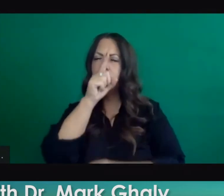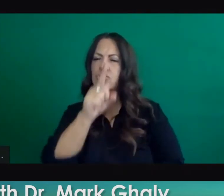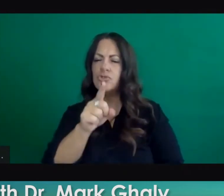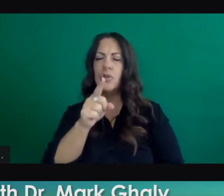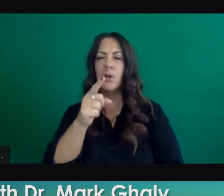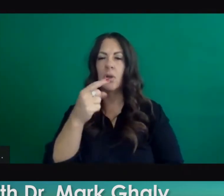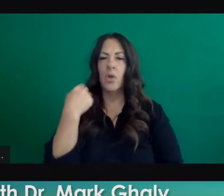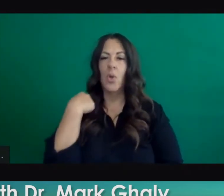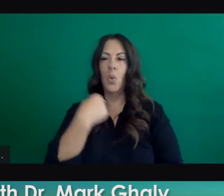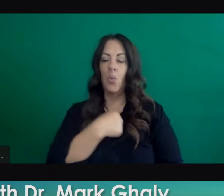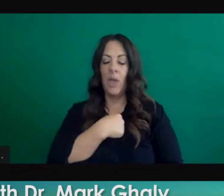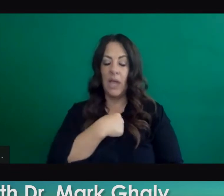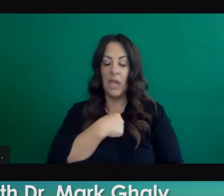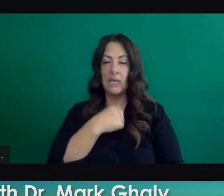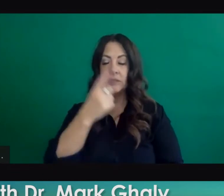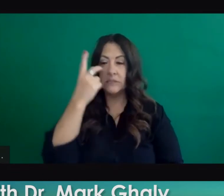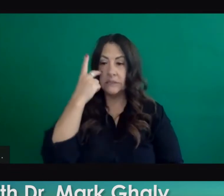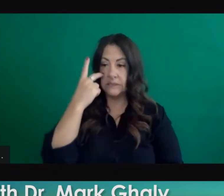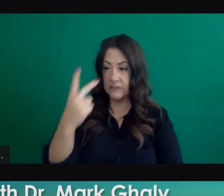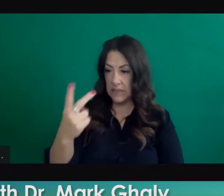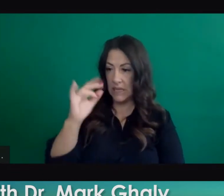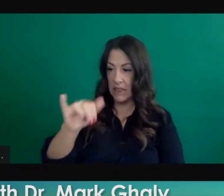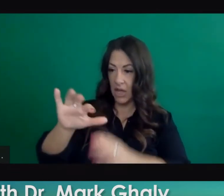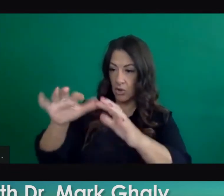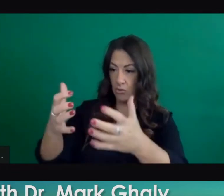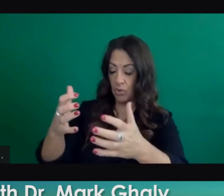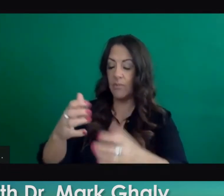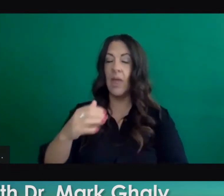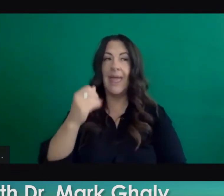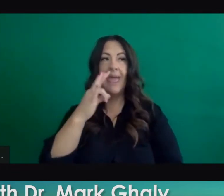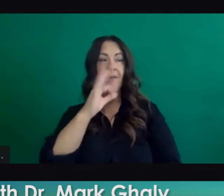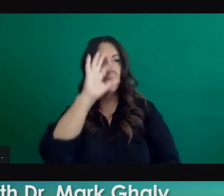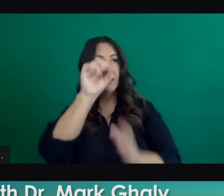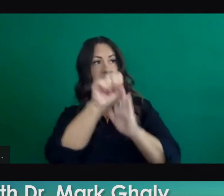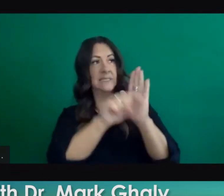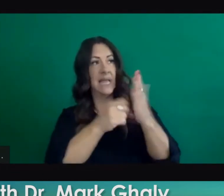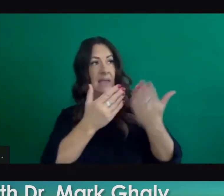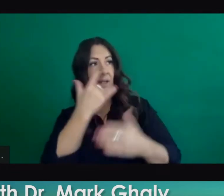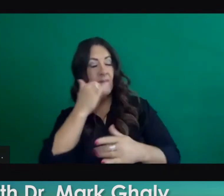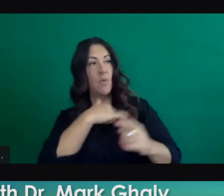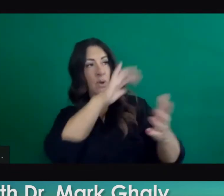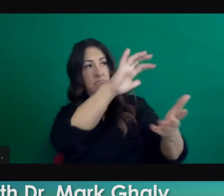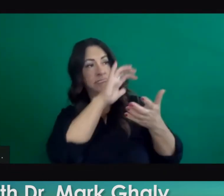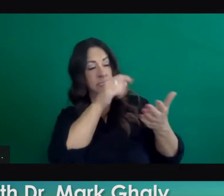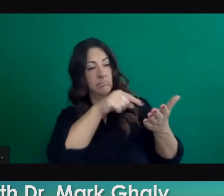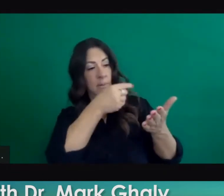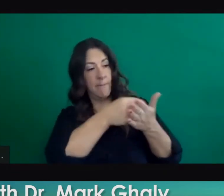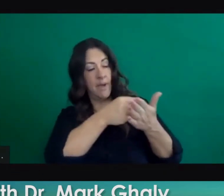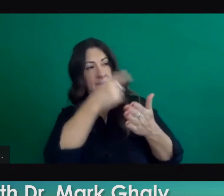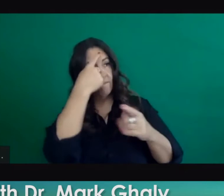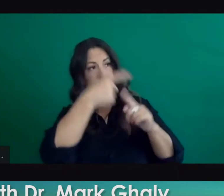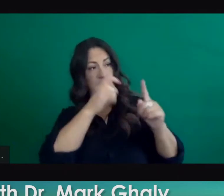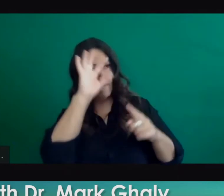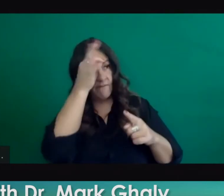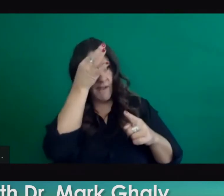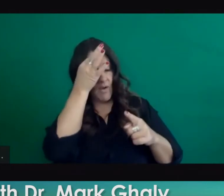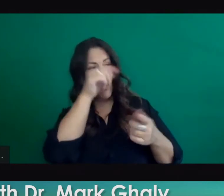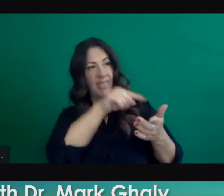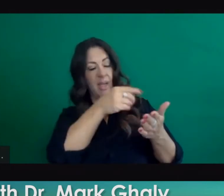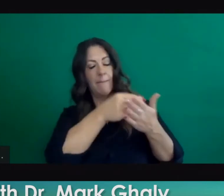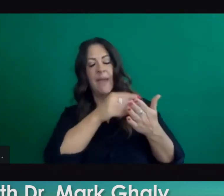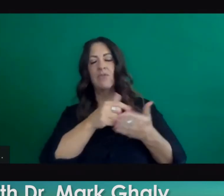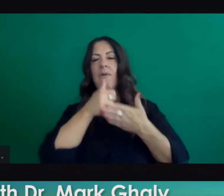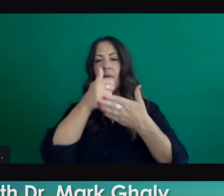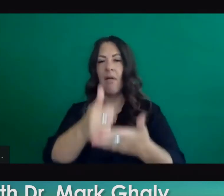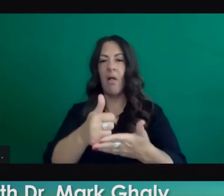invest dollars that the state has received from the federal government to work on mitigating and reducing transmission, that counties